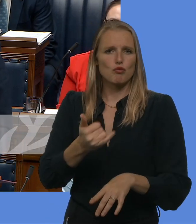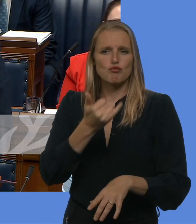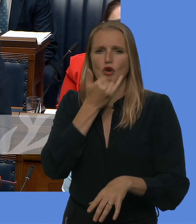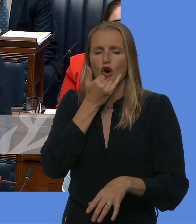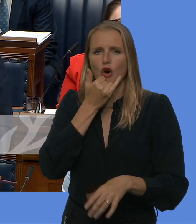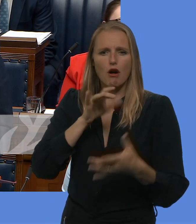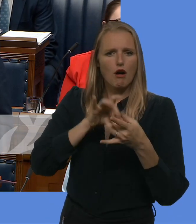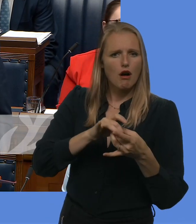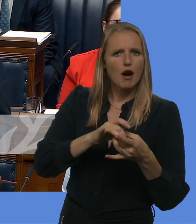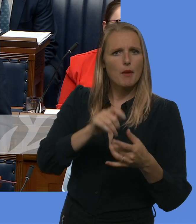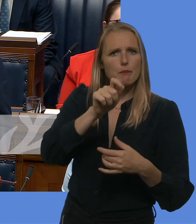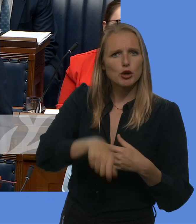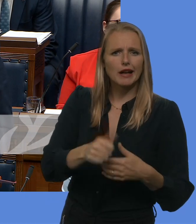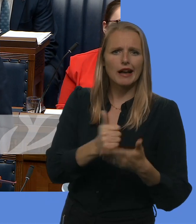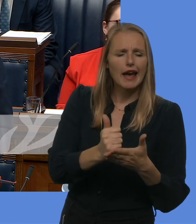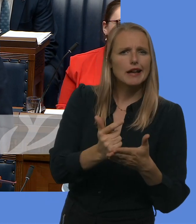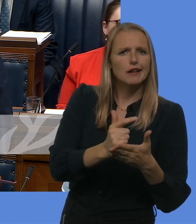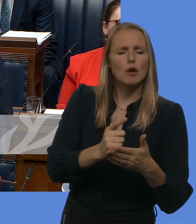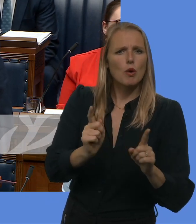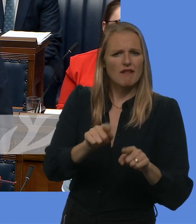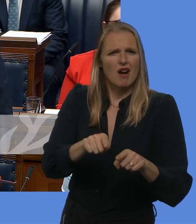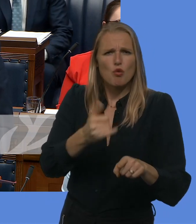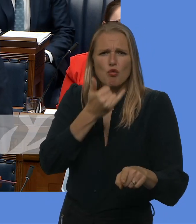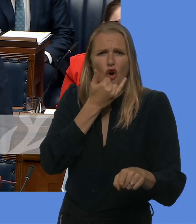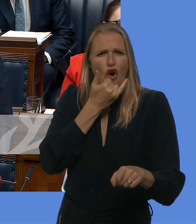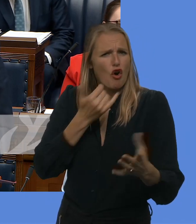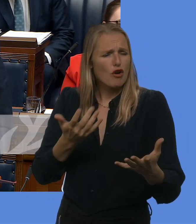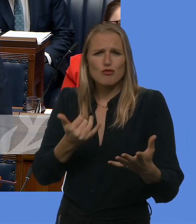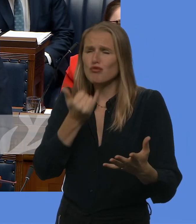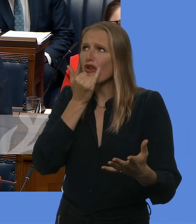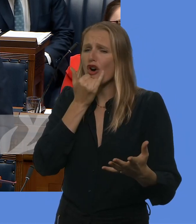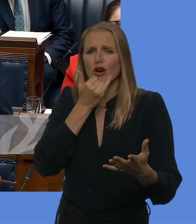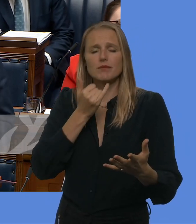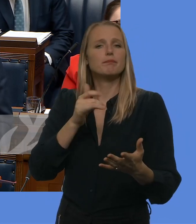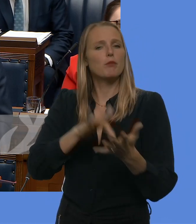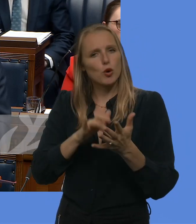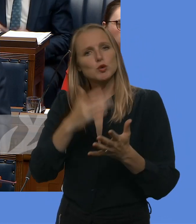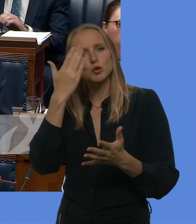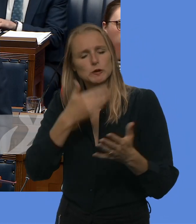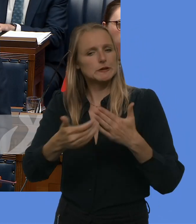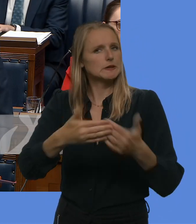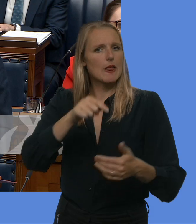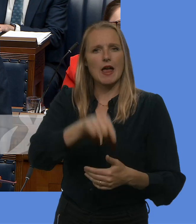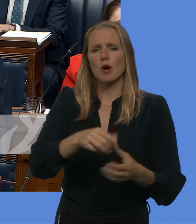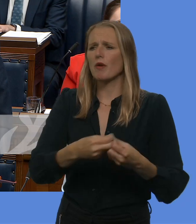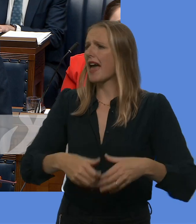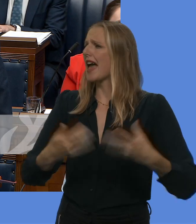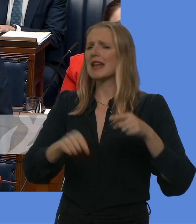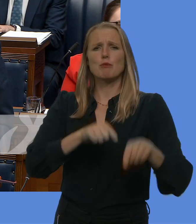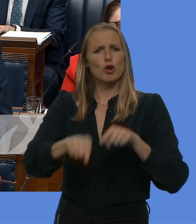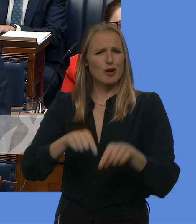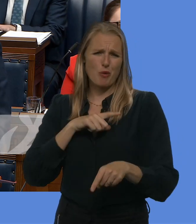sexual orientation is wrong. And it's important that schools address that issue alongside other forms of bullying which does take